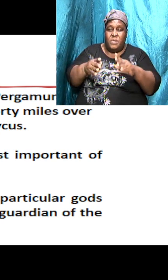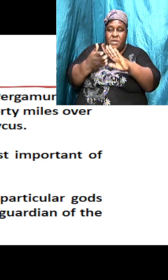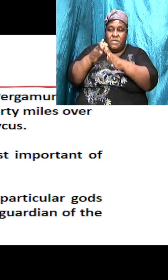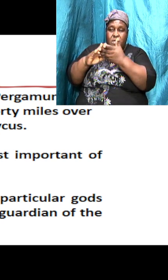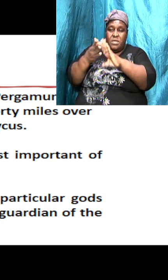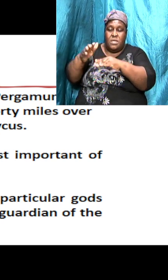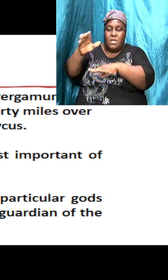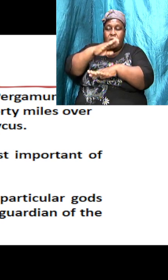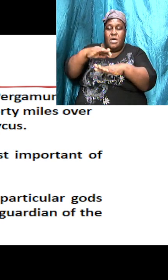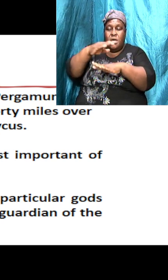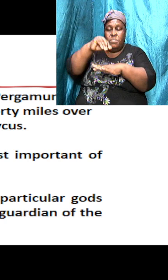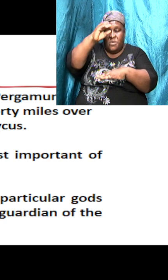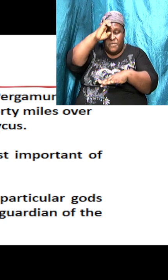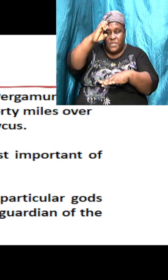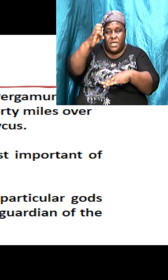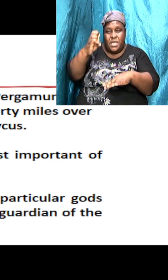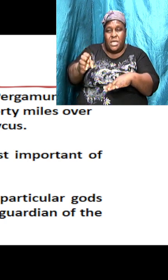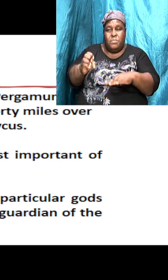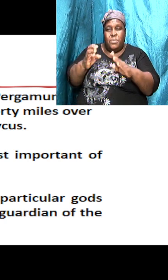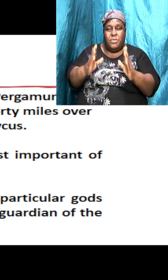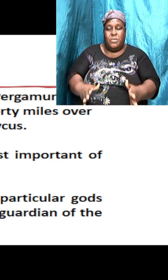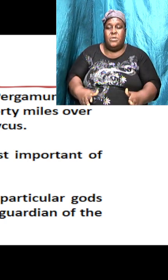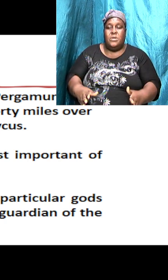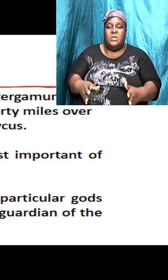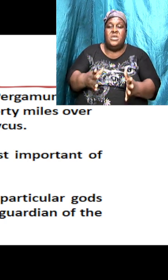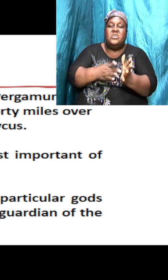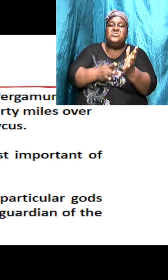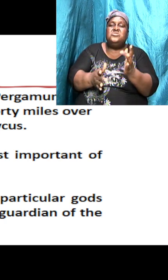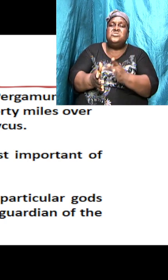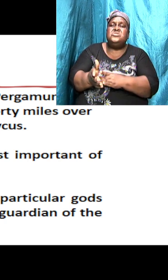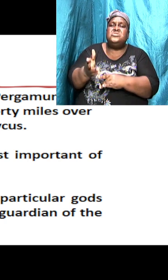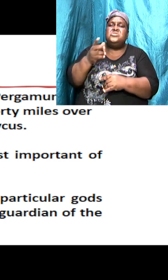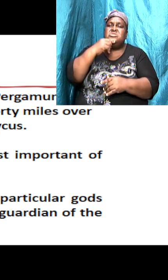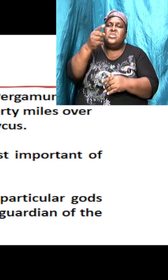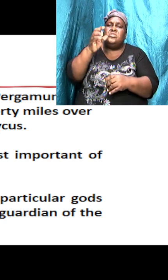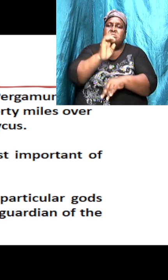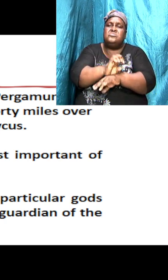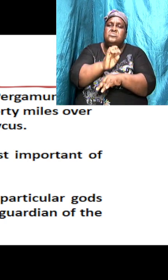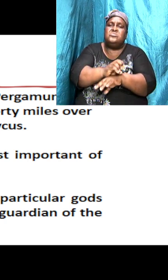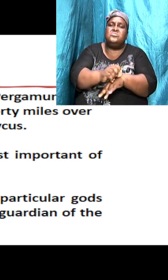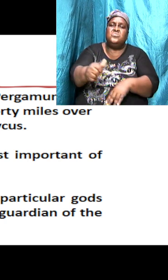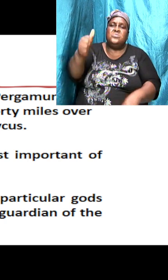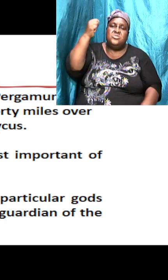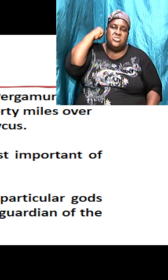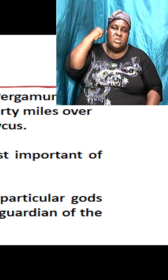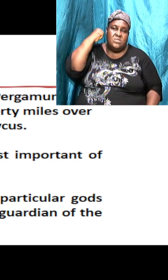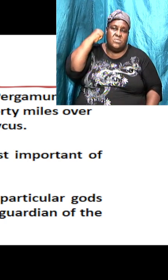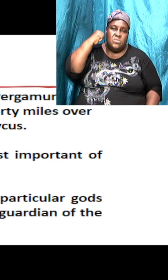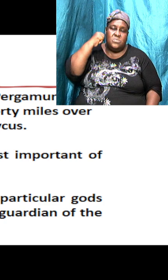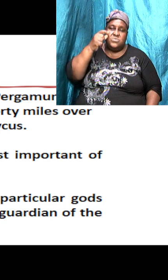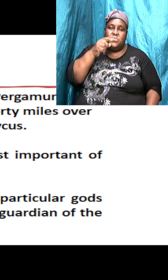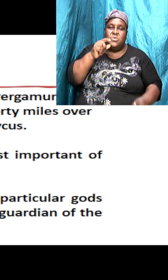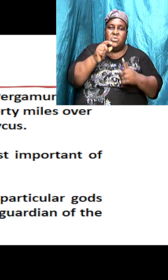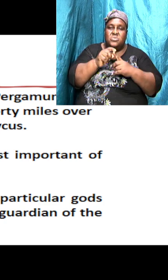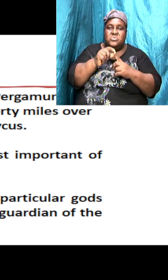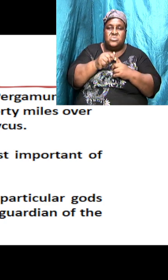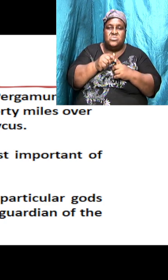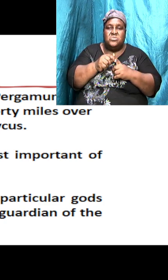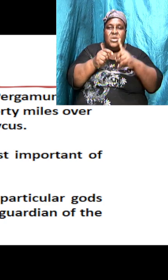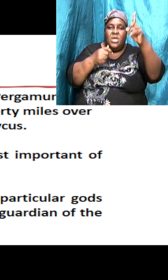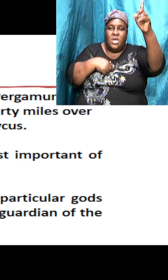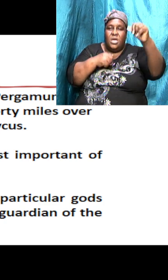the emperor. Jesus is telling the church, reject those claims. I am the son of God.